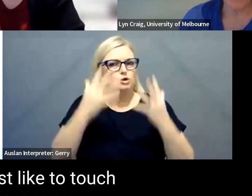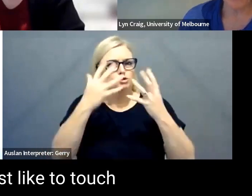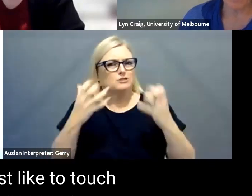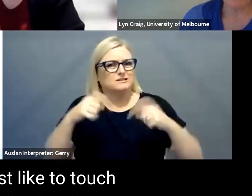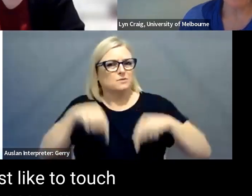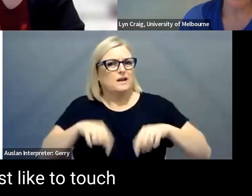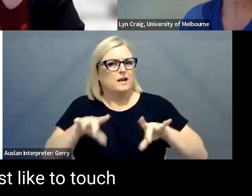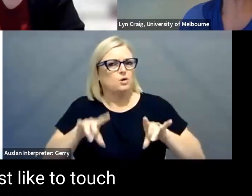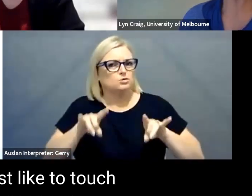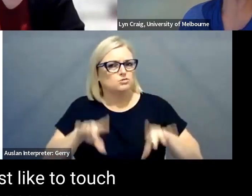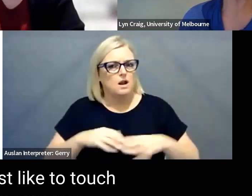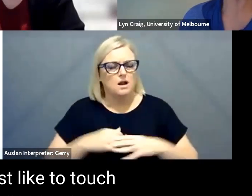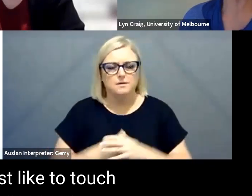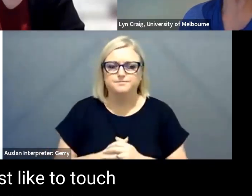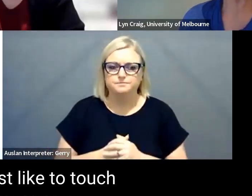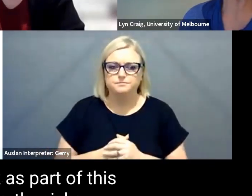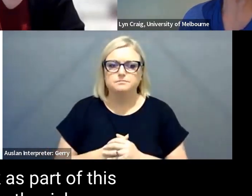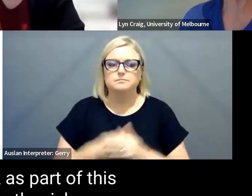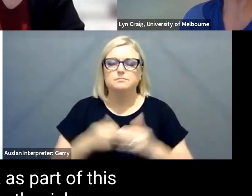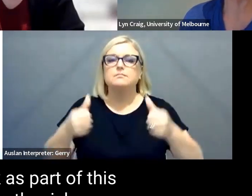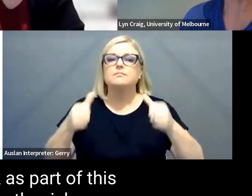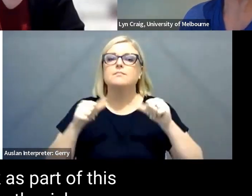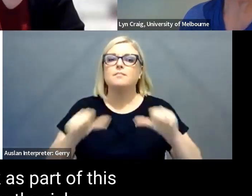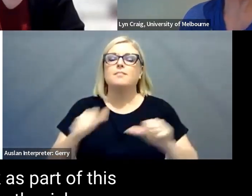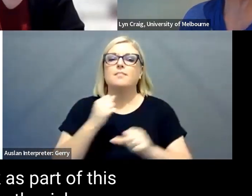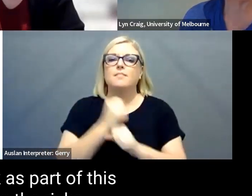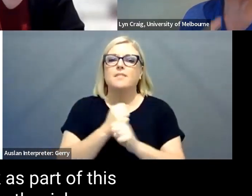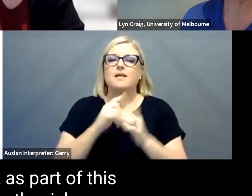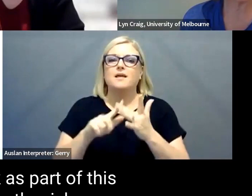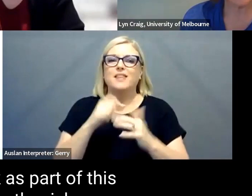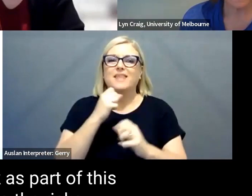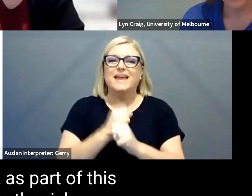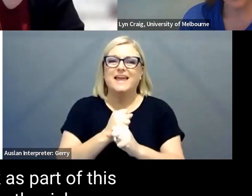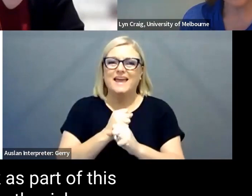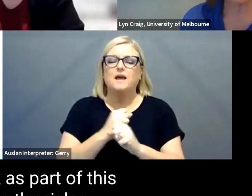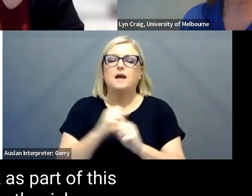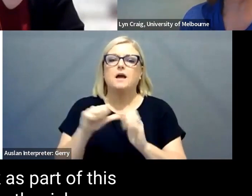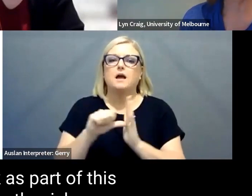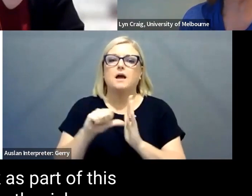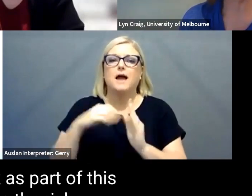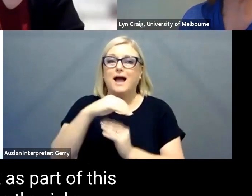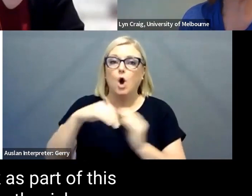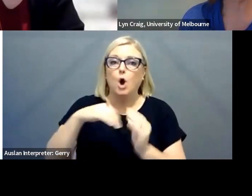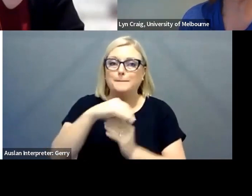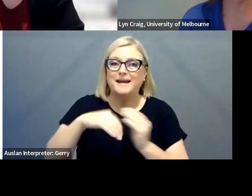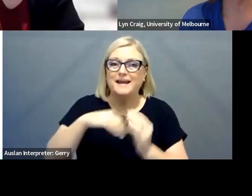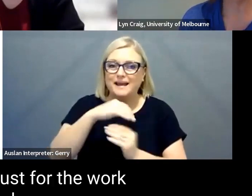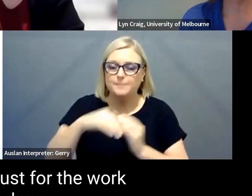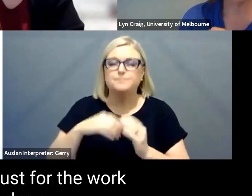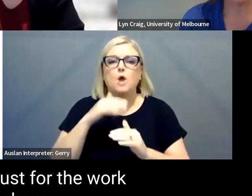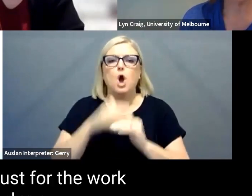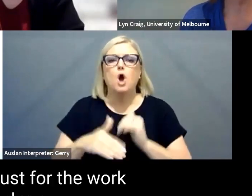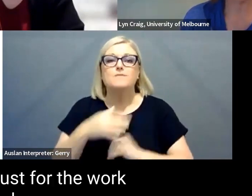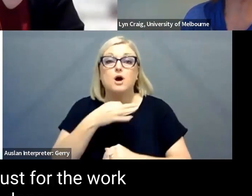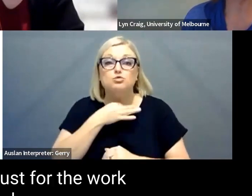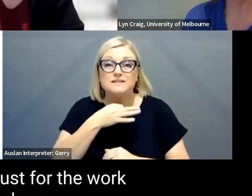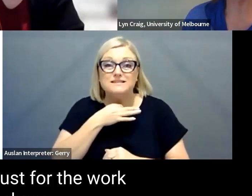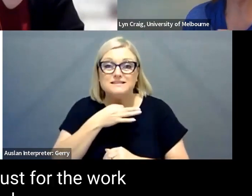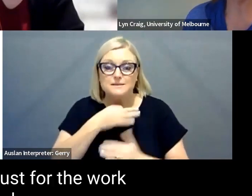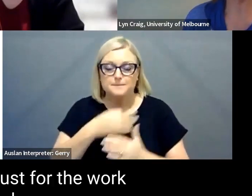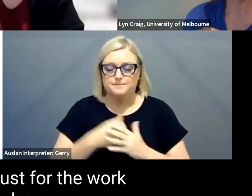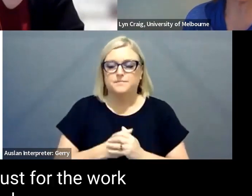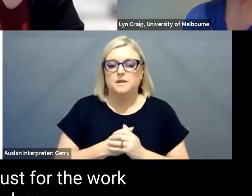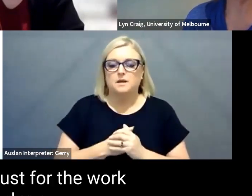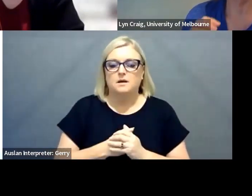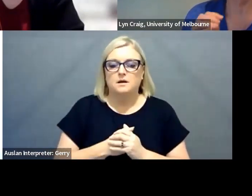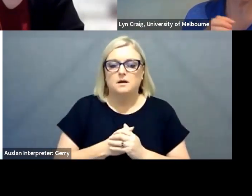touch on the gig economy and insecure work, and as part of this, not sharing the risks, people paying just for